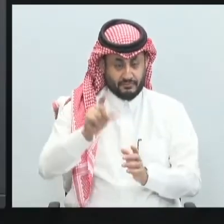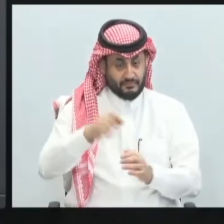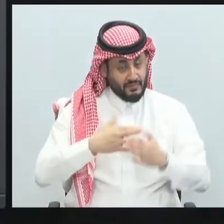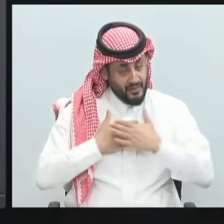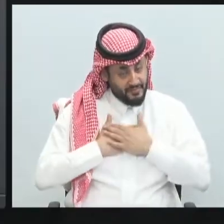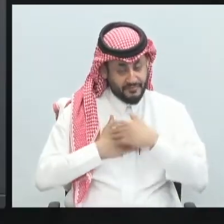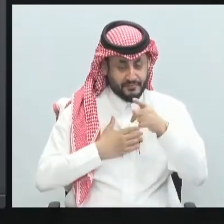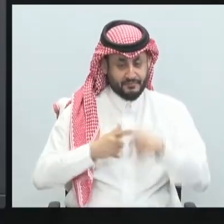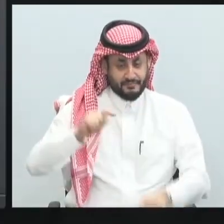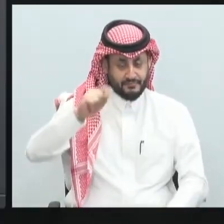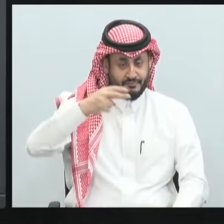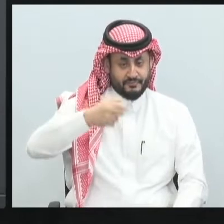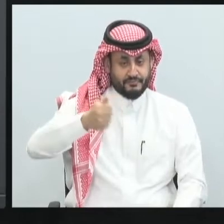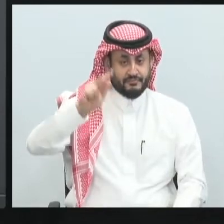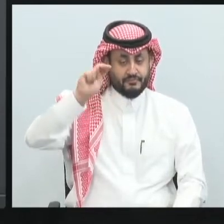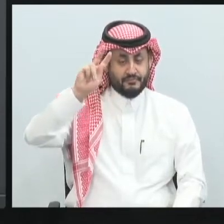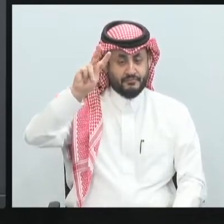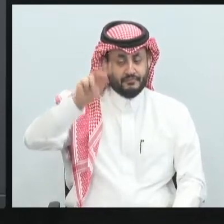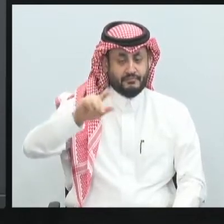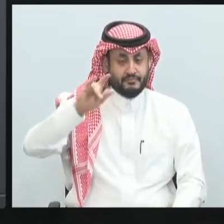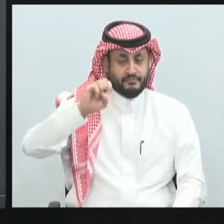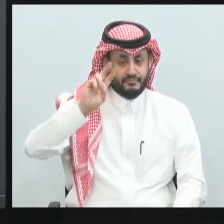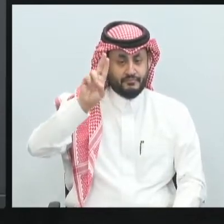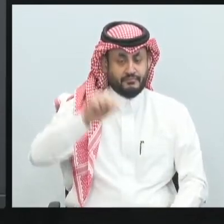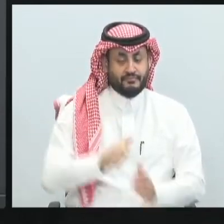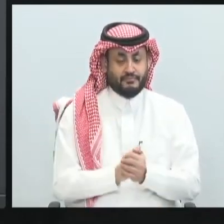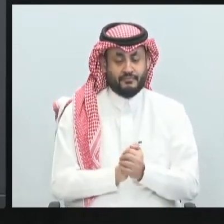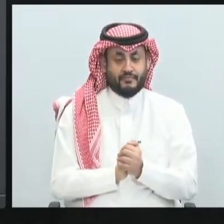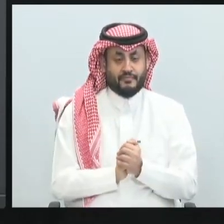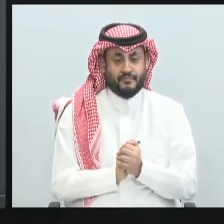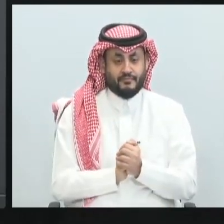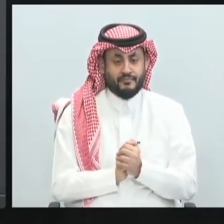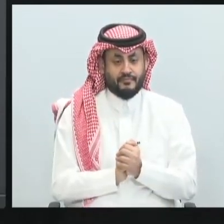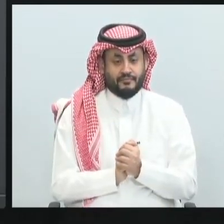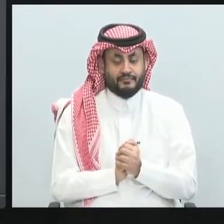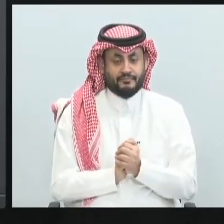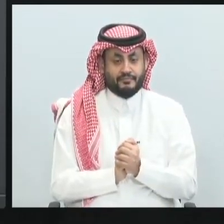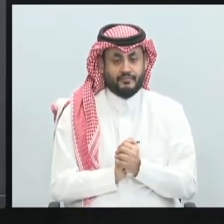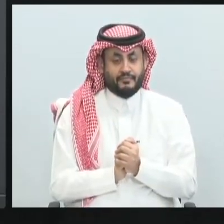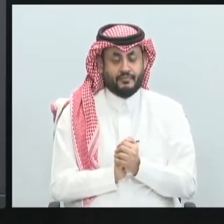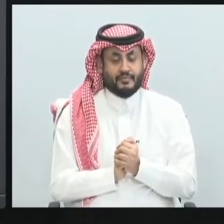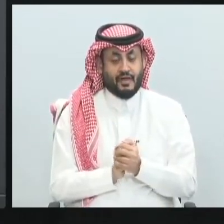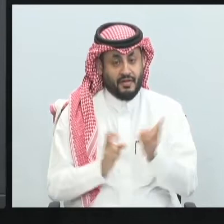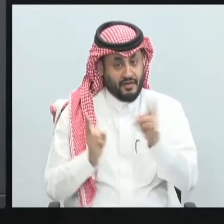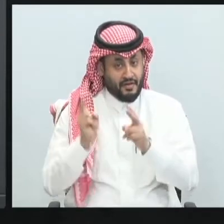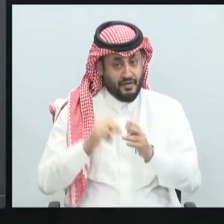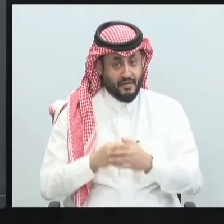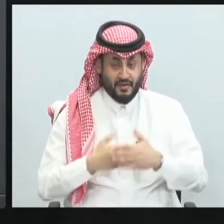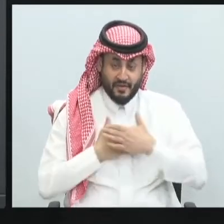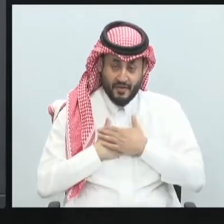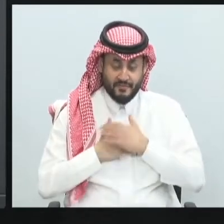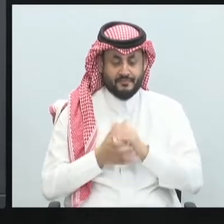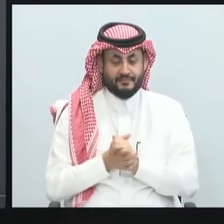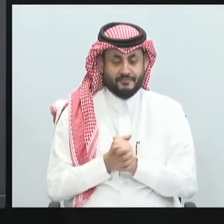we have thank you, okay? If someone compliments you, you will what? Reply to him as thank you, okay?